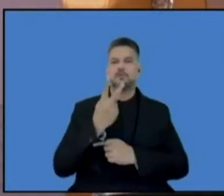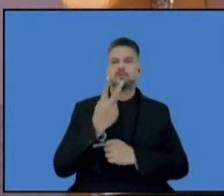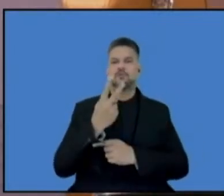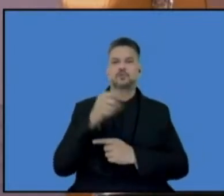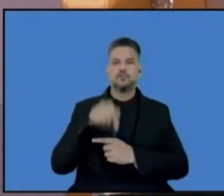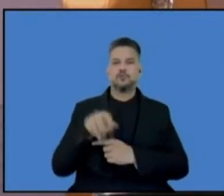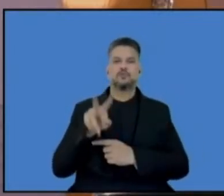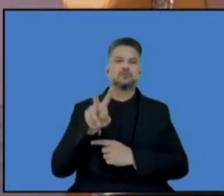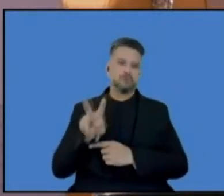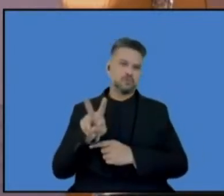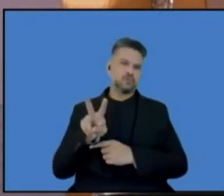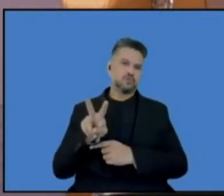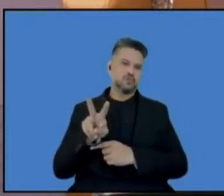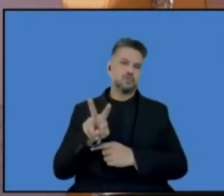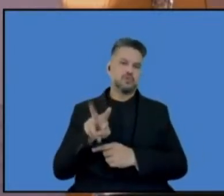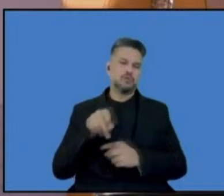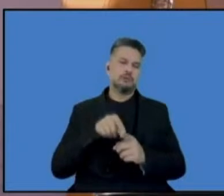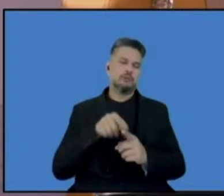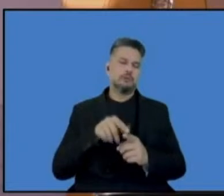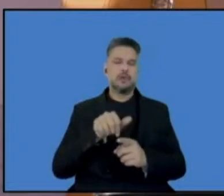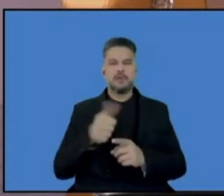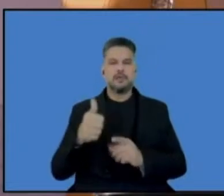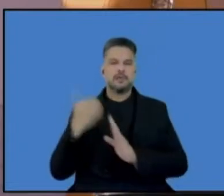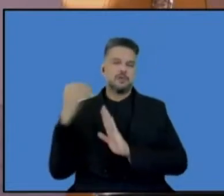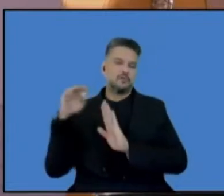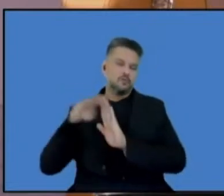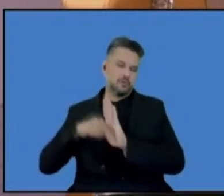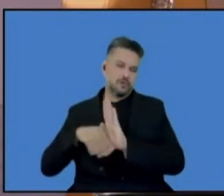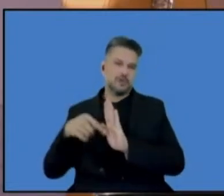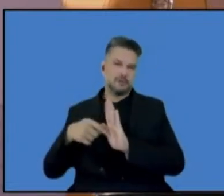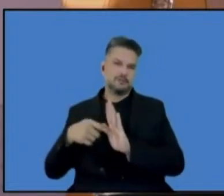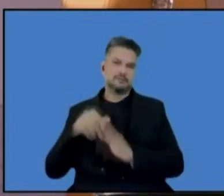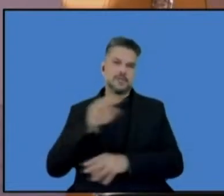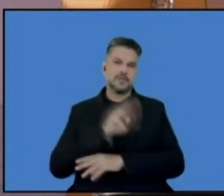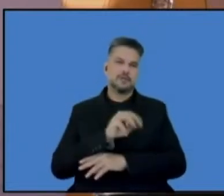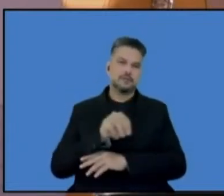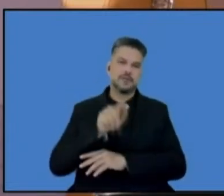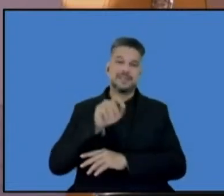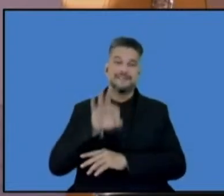program that we have done together under the MMPTF platform.